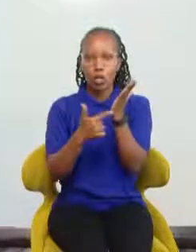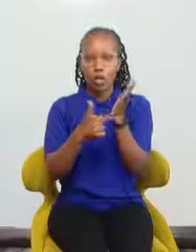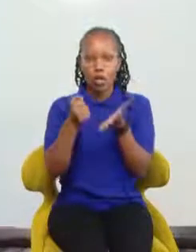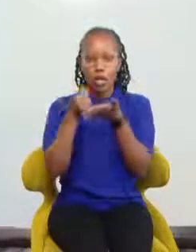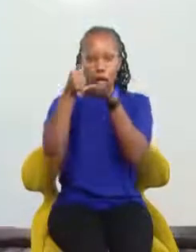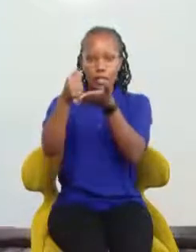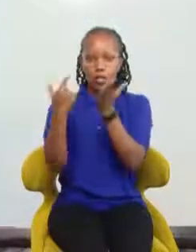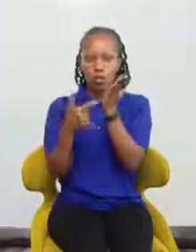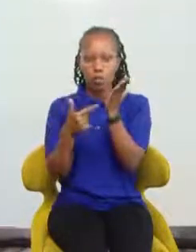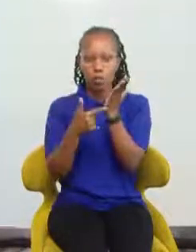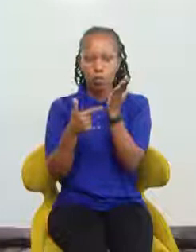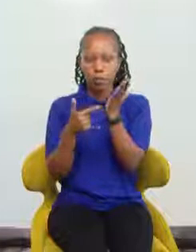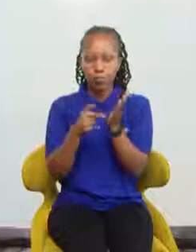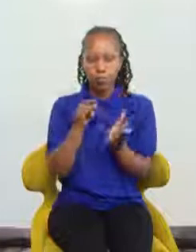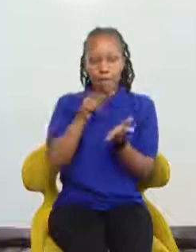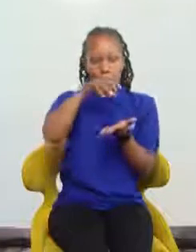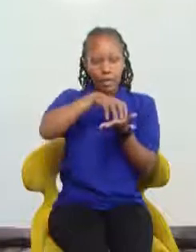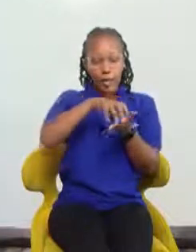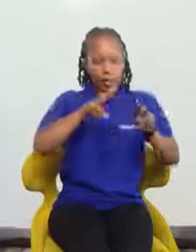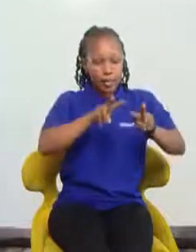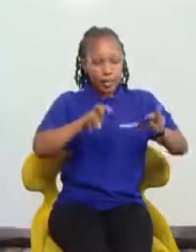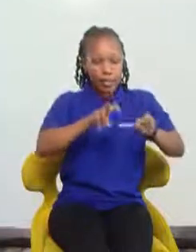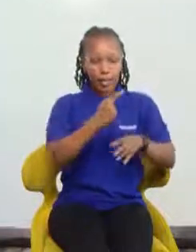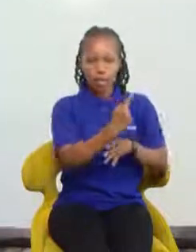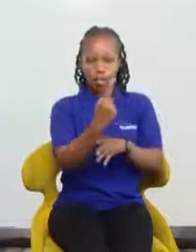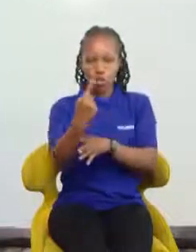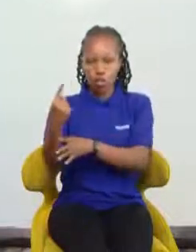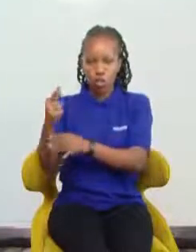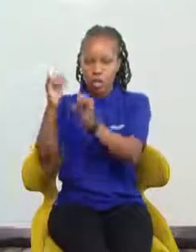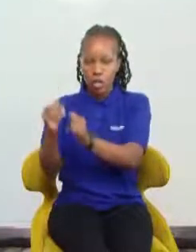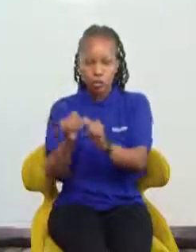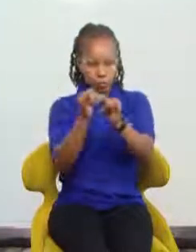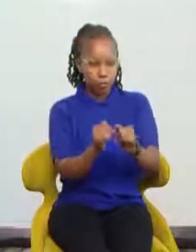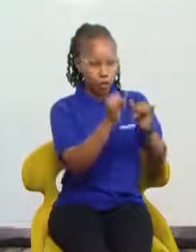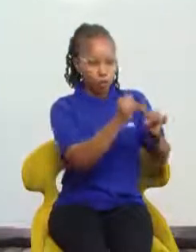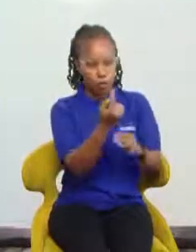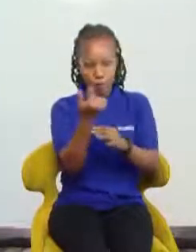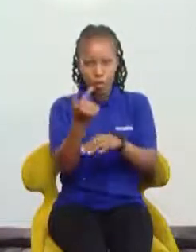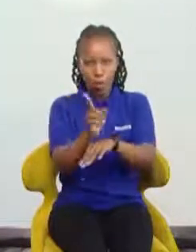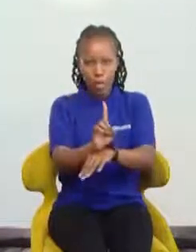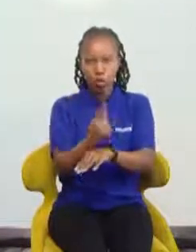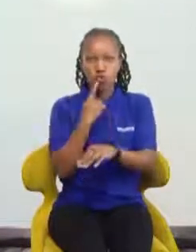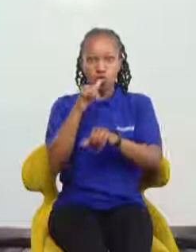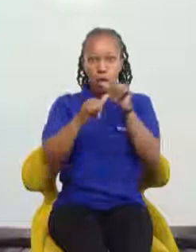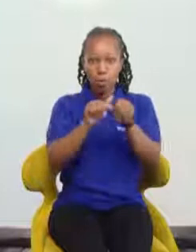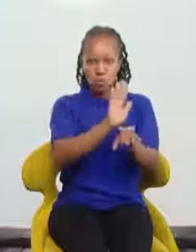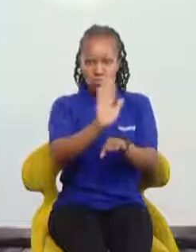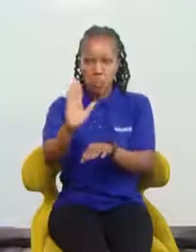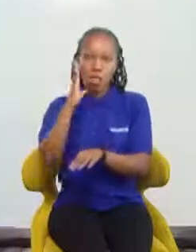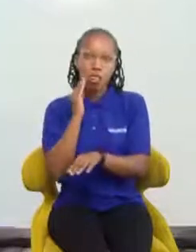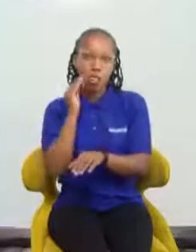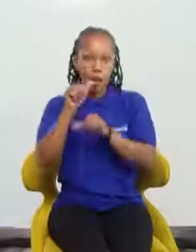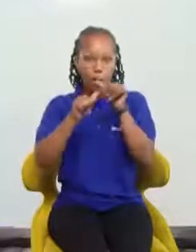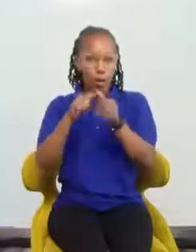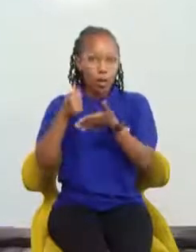is going to be a case study. So each of these individuals will have a few minutes to talk about their experience around assistive